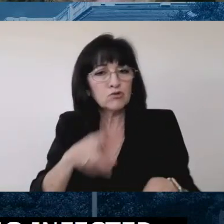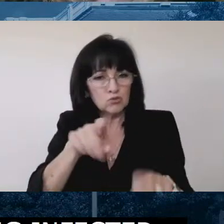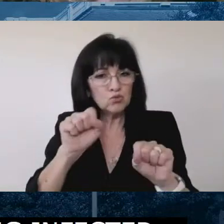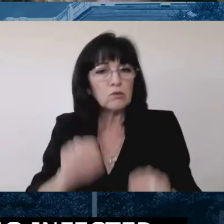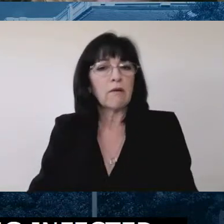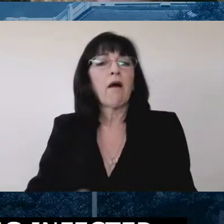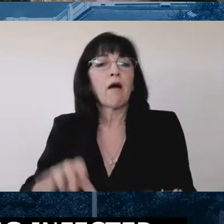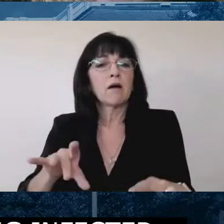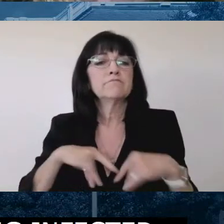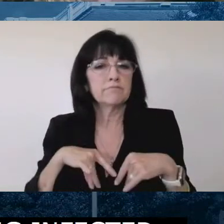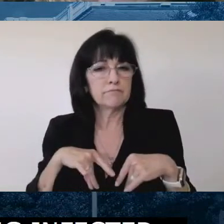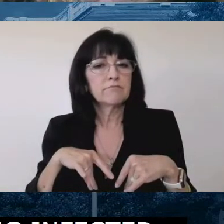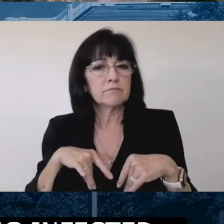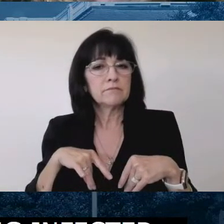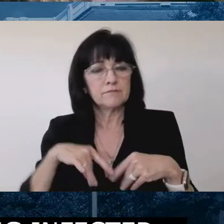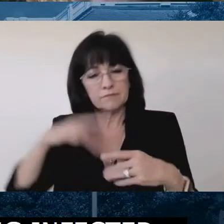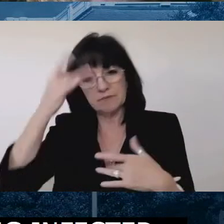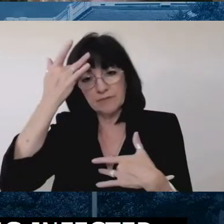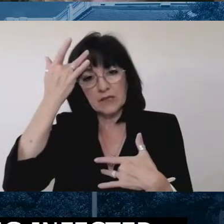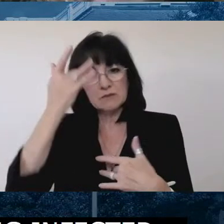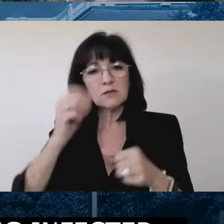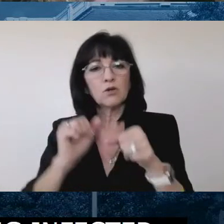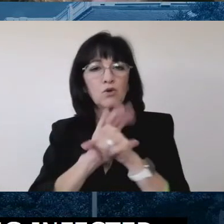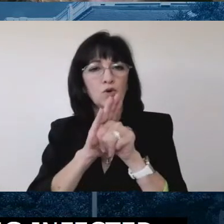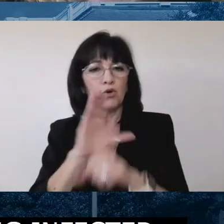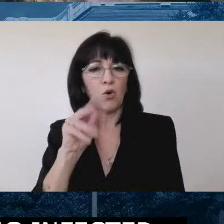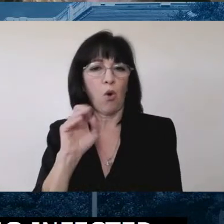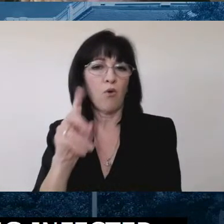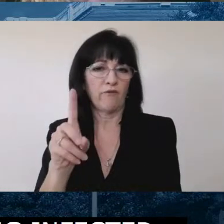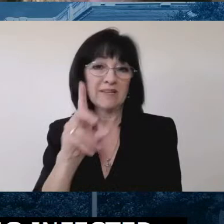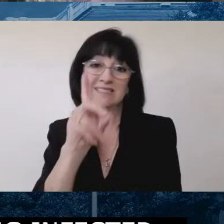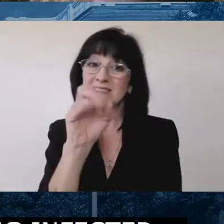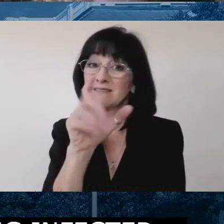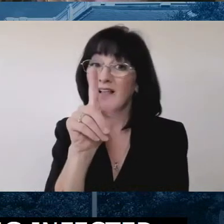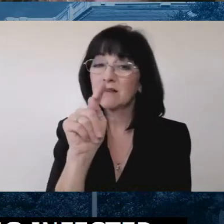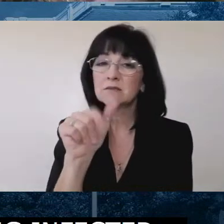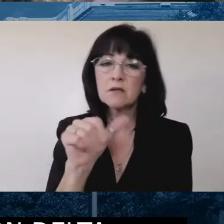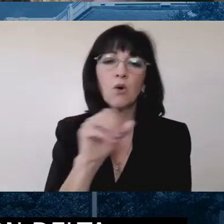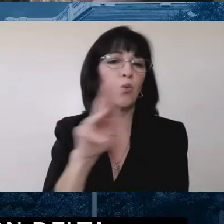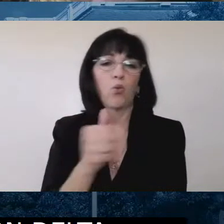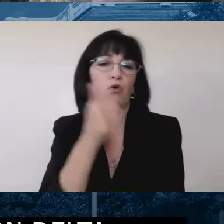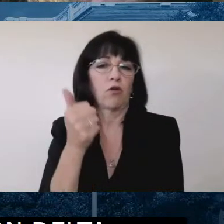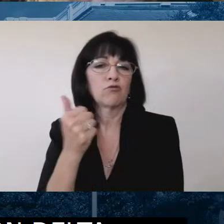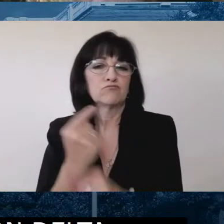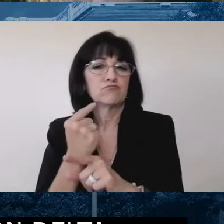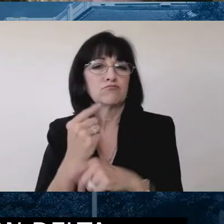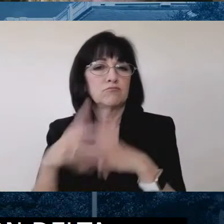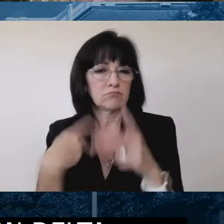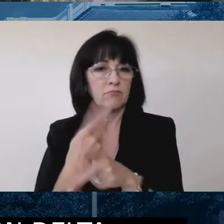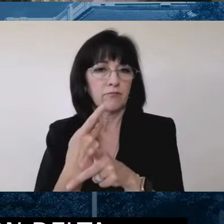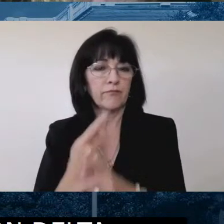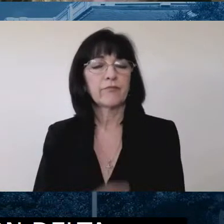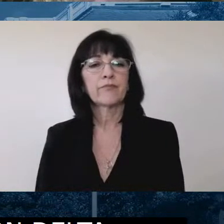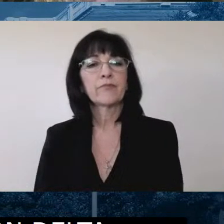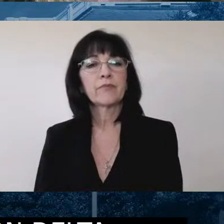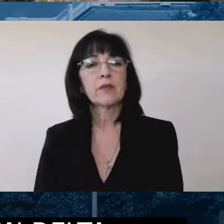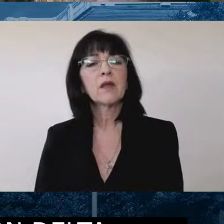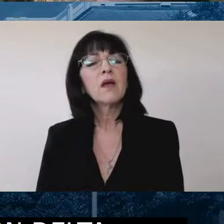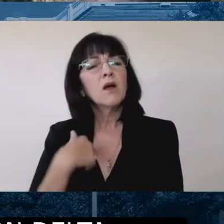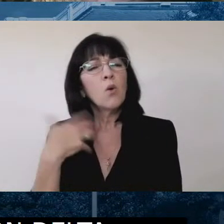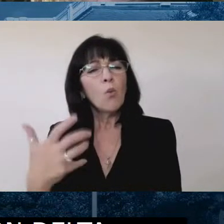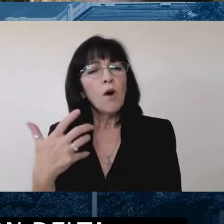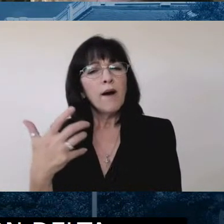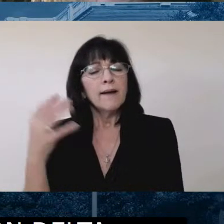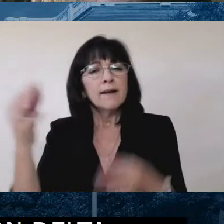More points on Delta. Things that we really want to make sure that you take away